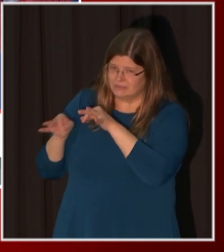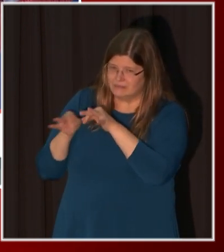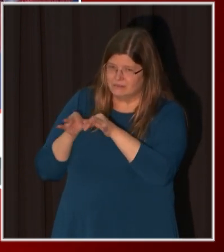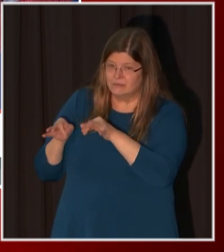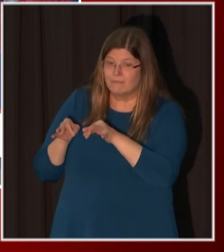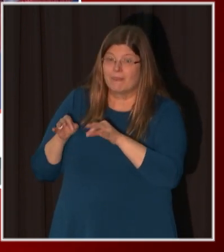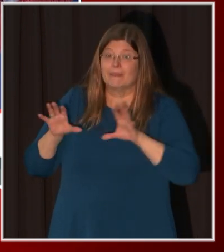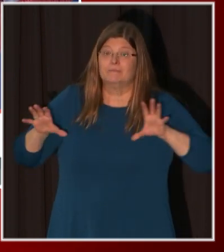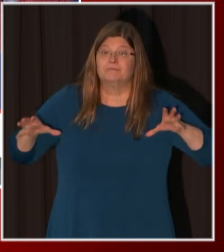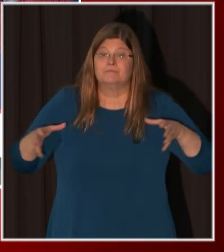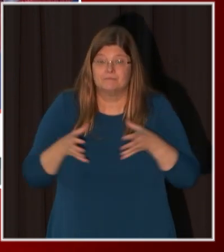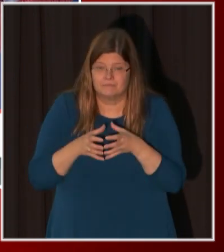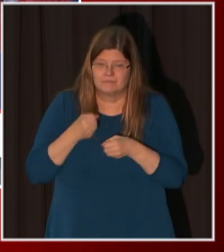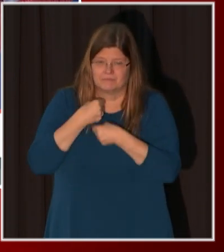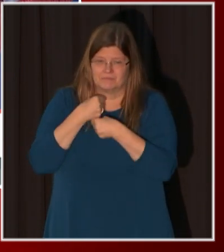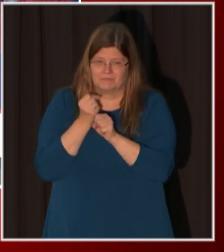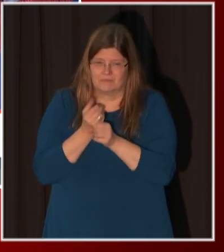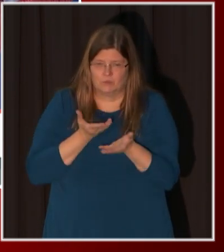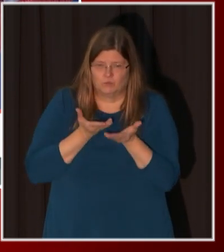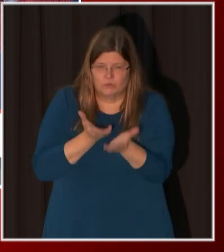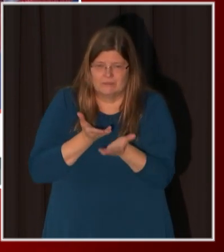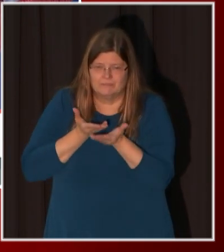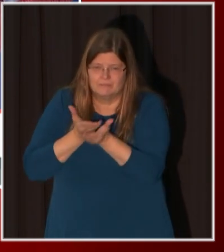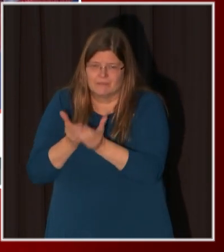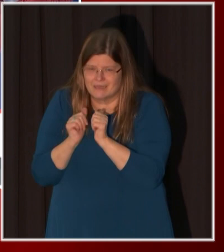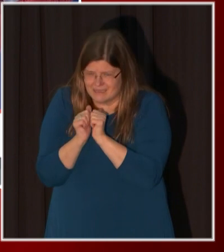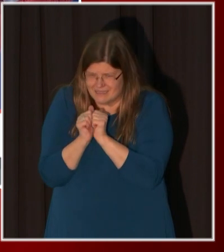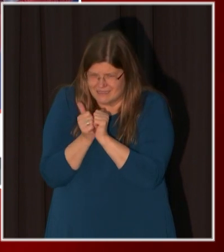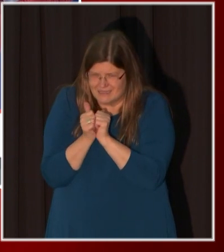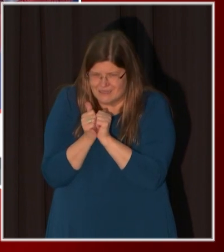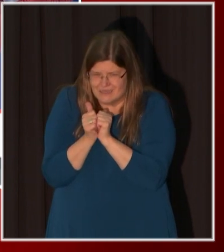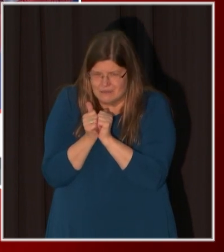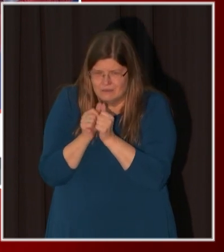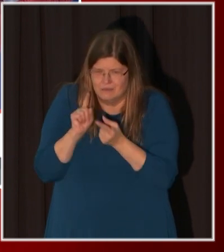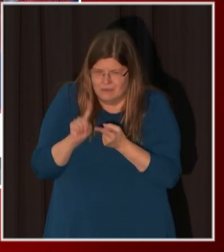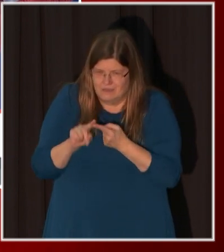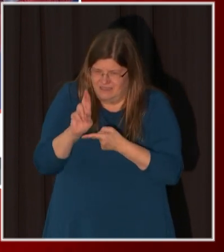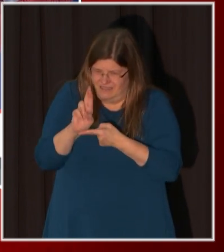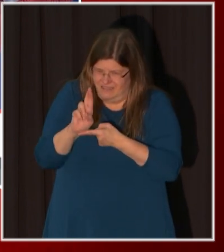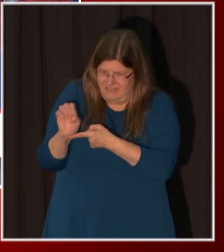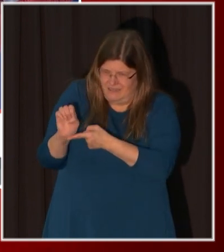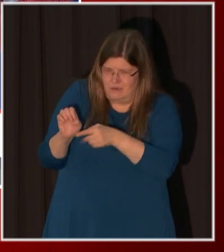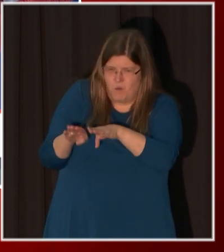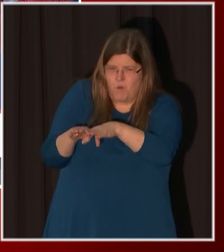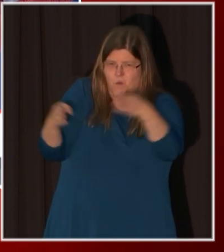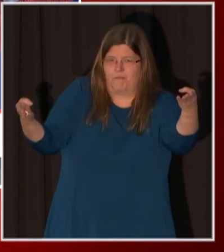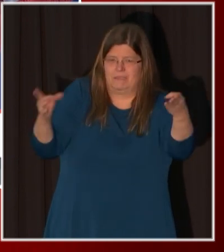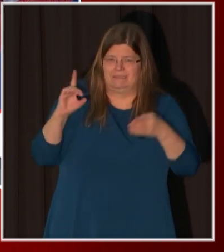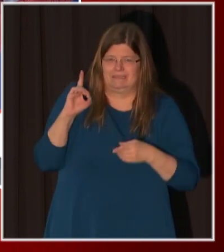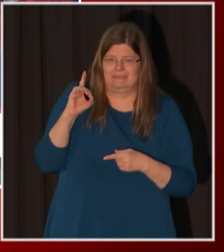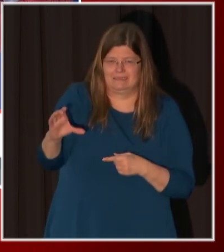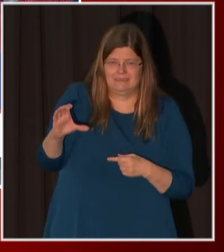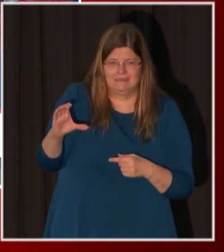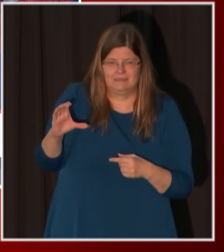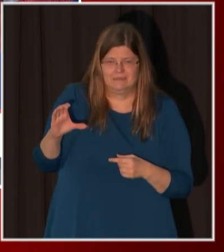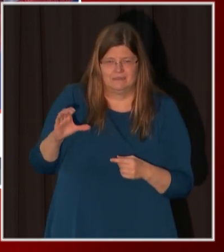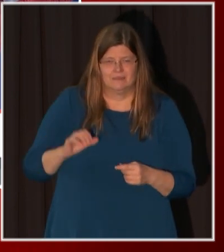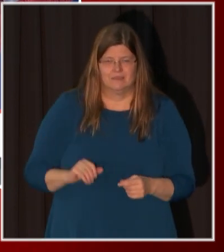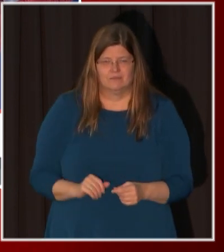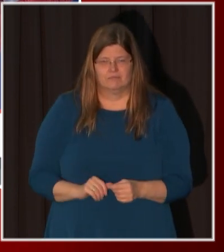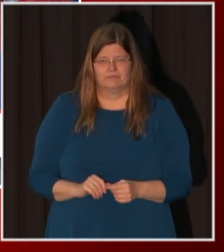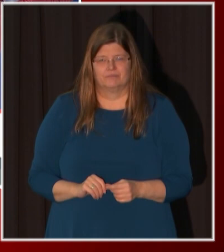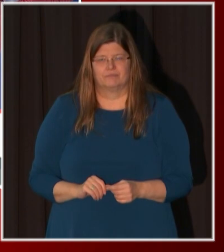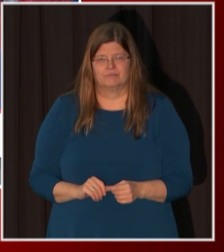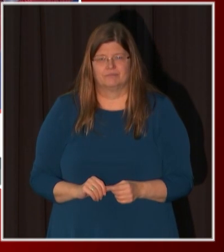be making recommendations on how we open. Our recommendations about when to reopen, we are going